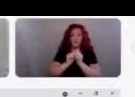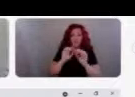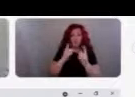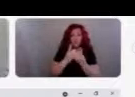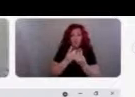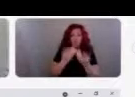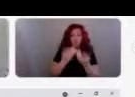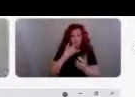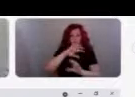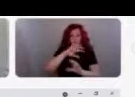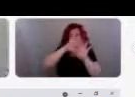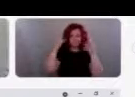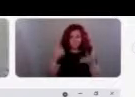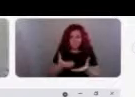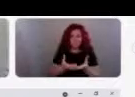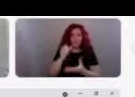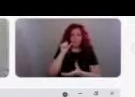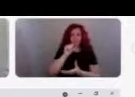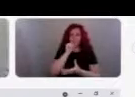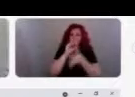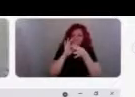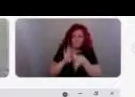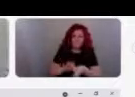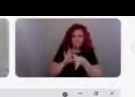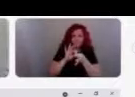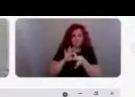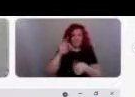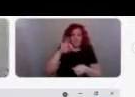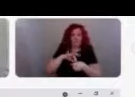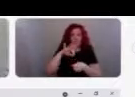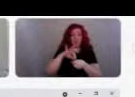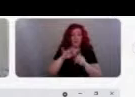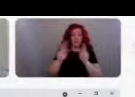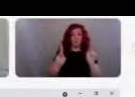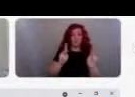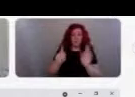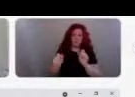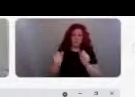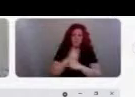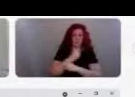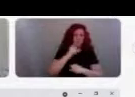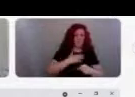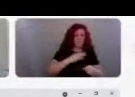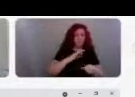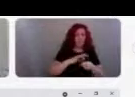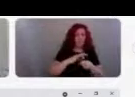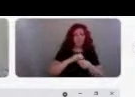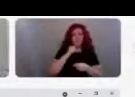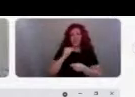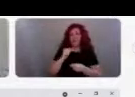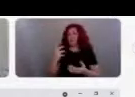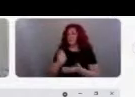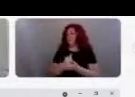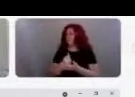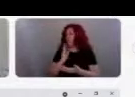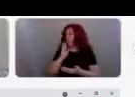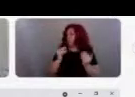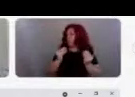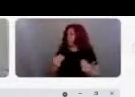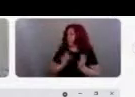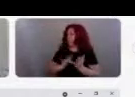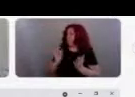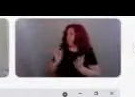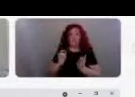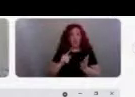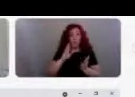about i like when elected officials actually have to fight for my vote instead of just taking it for granted um i would love to see